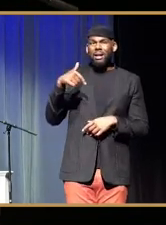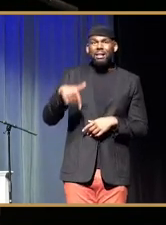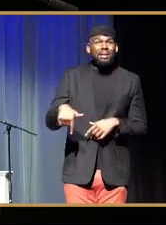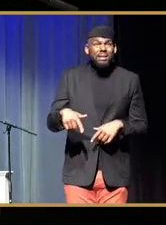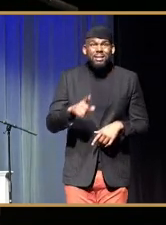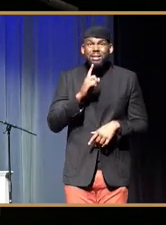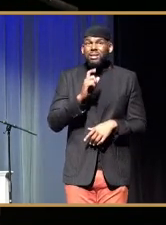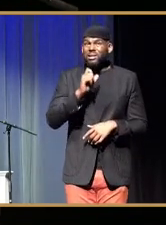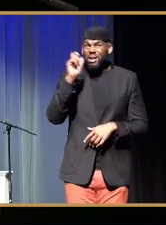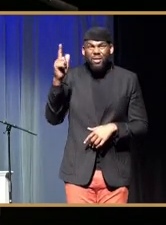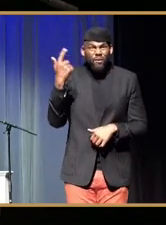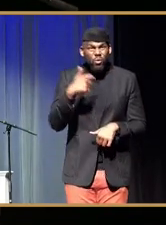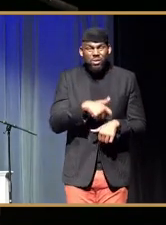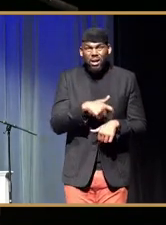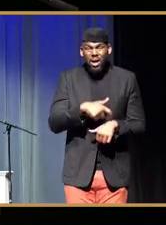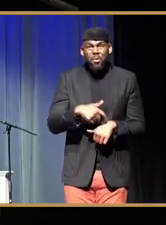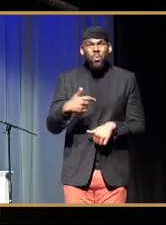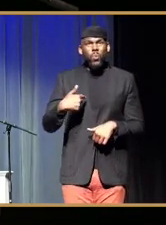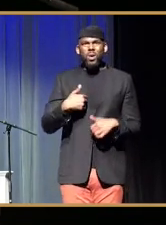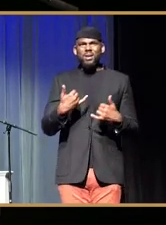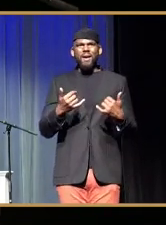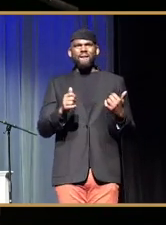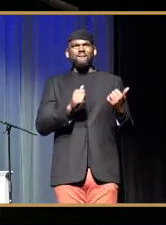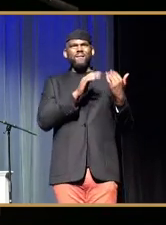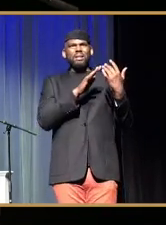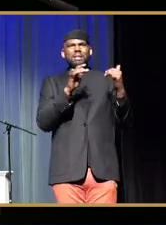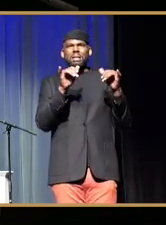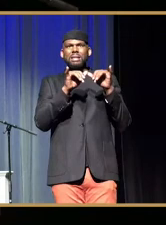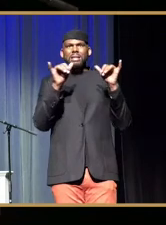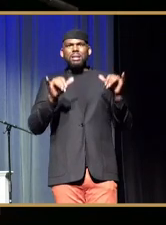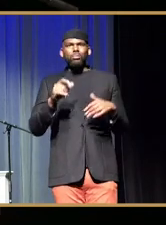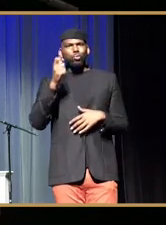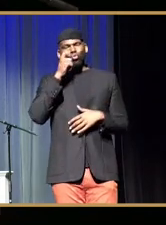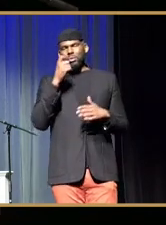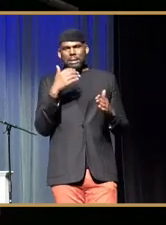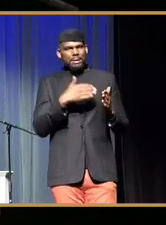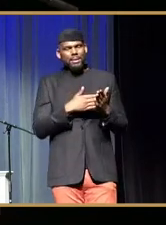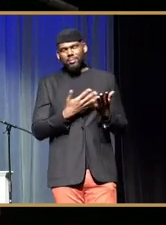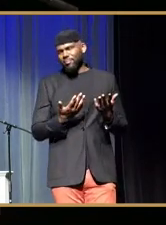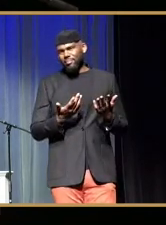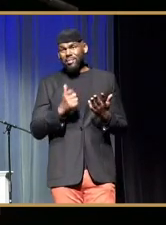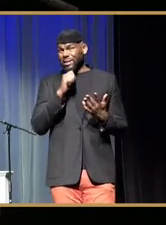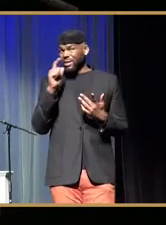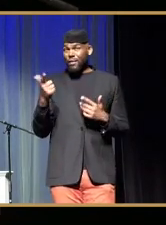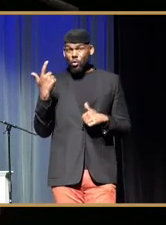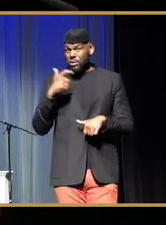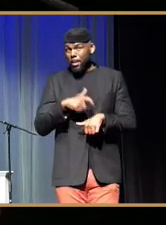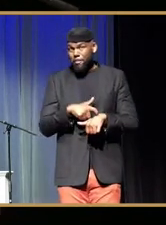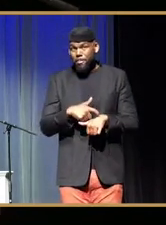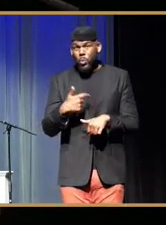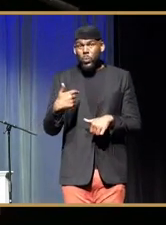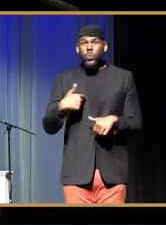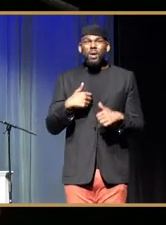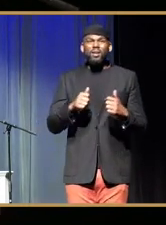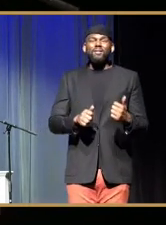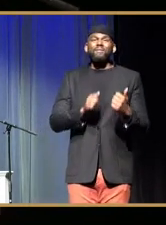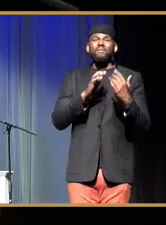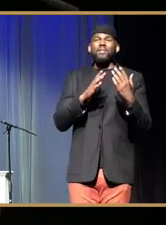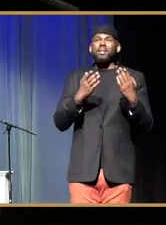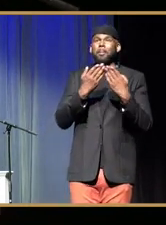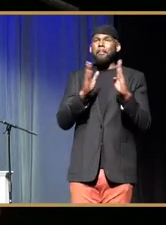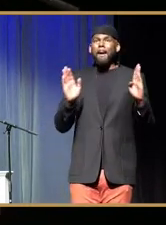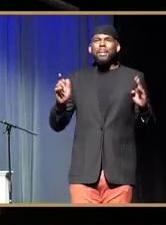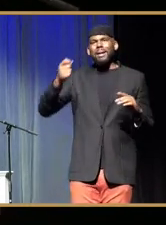is not the first time that we have faced systemic racism. This is not the first time we have faced